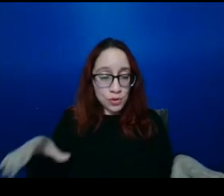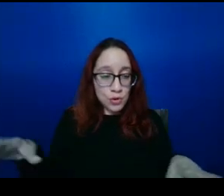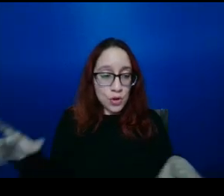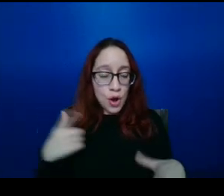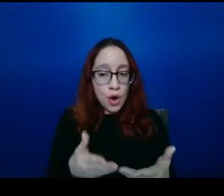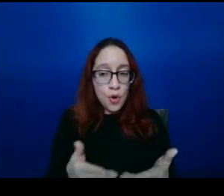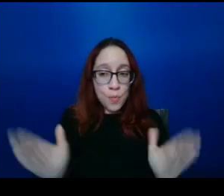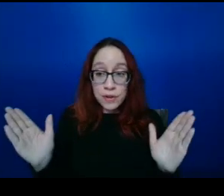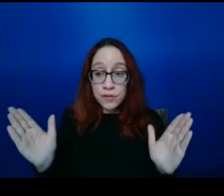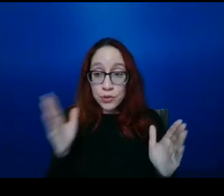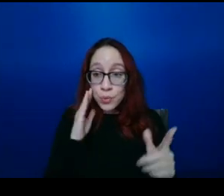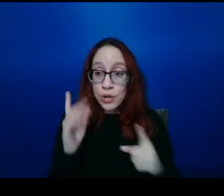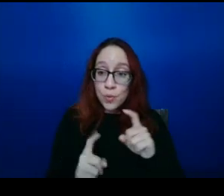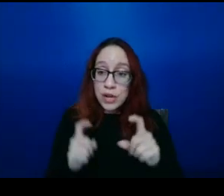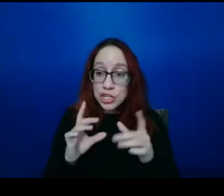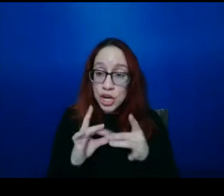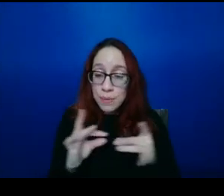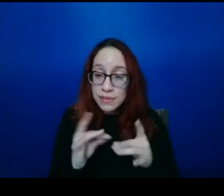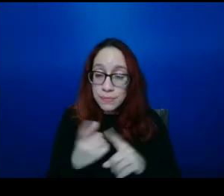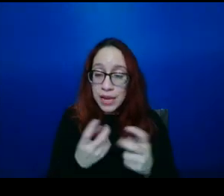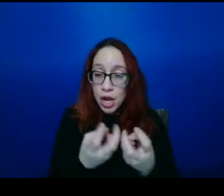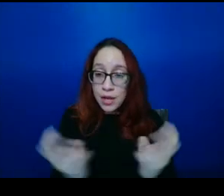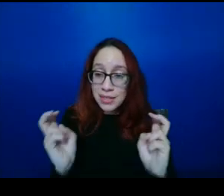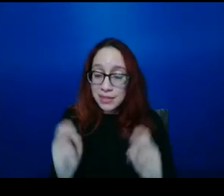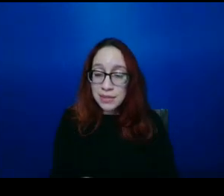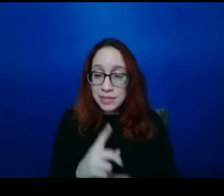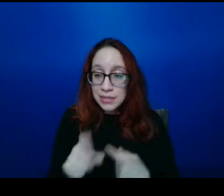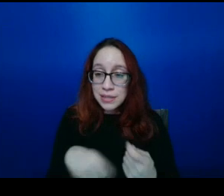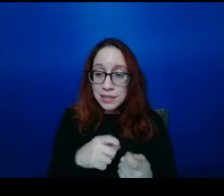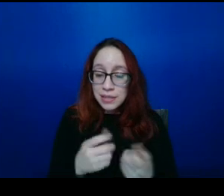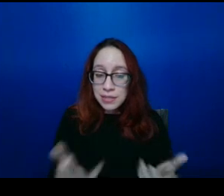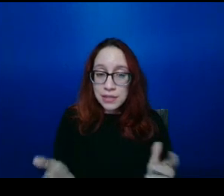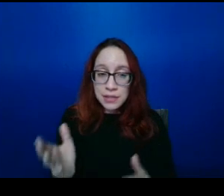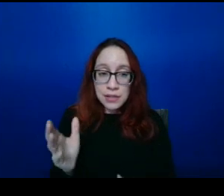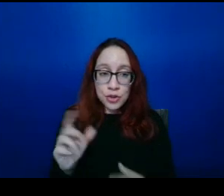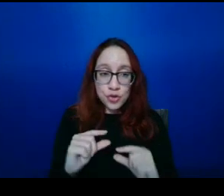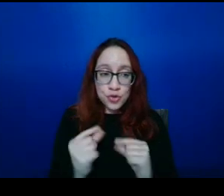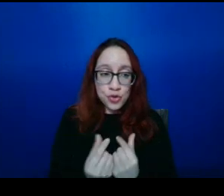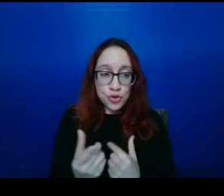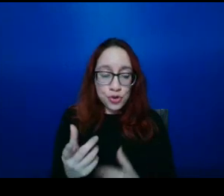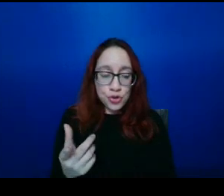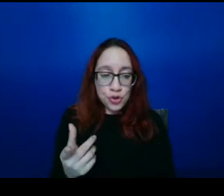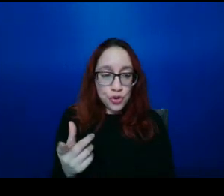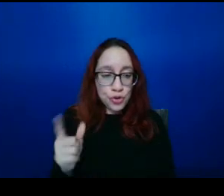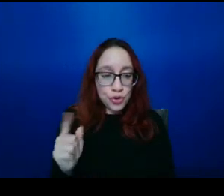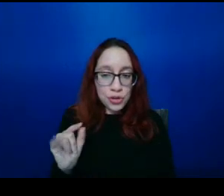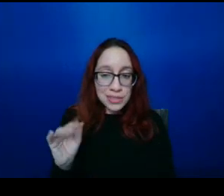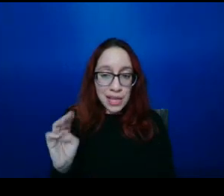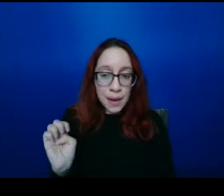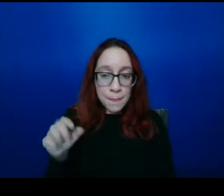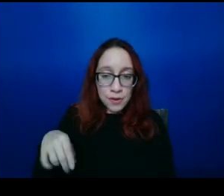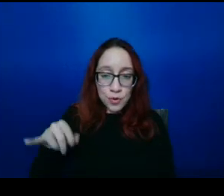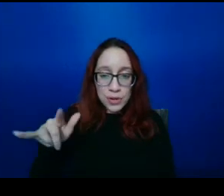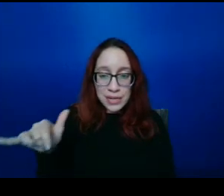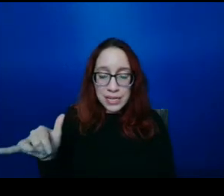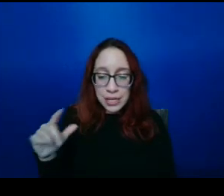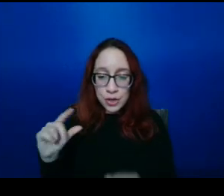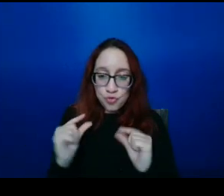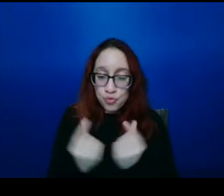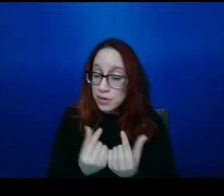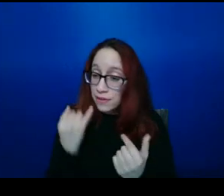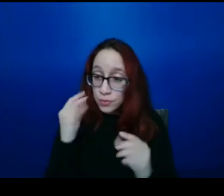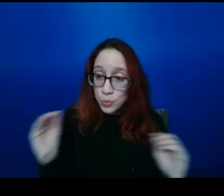open the floor to any questions or comments from my colleagues, specifically to this group here, the Time Equities Group. If there